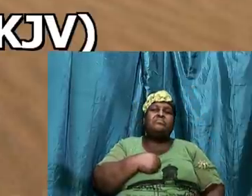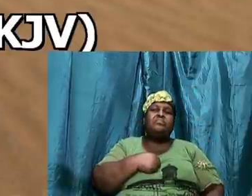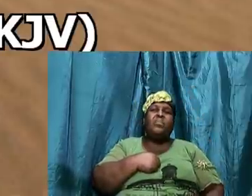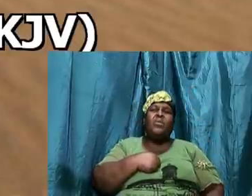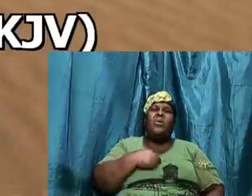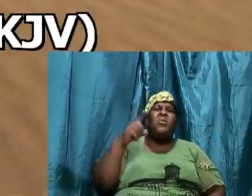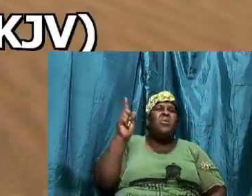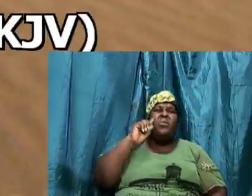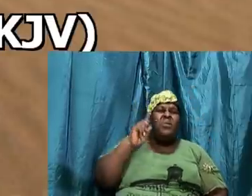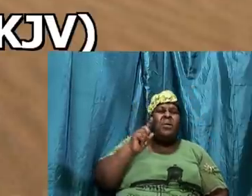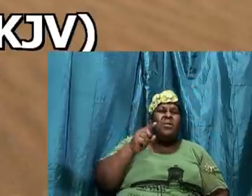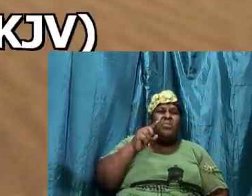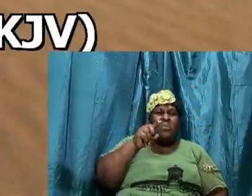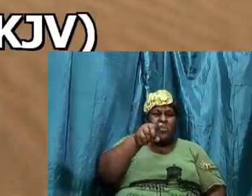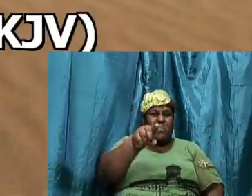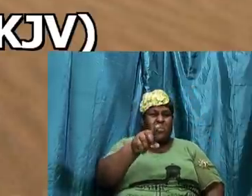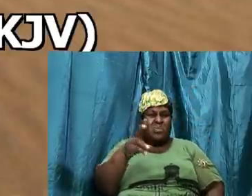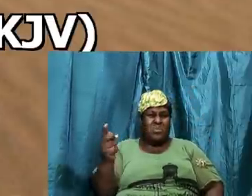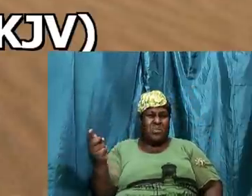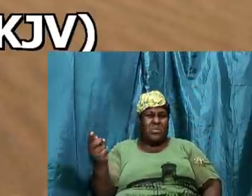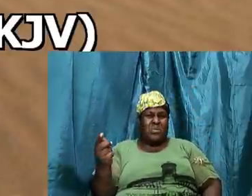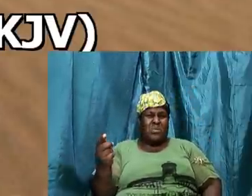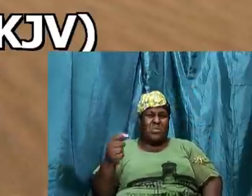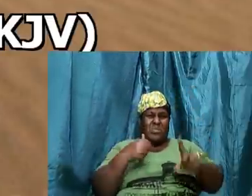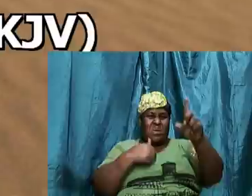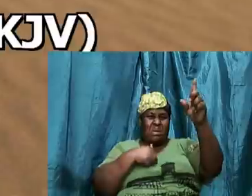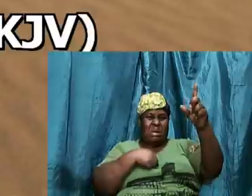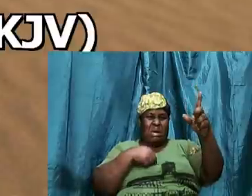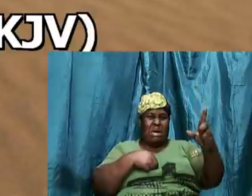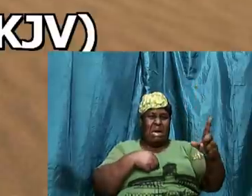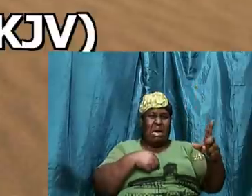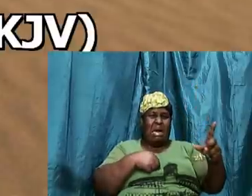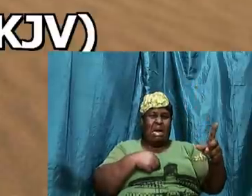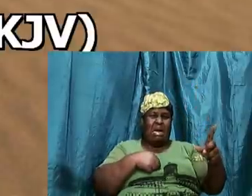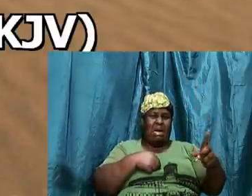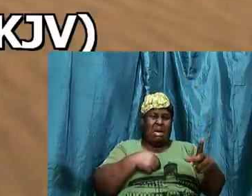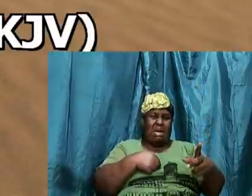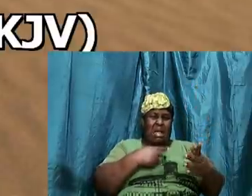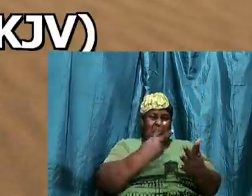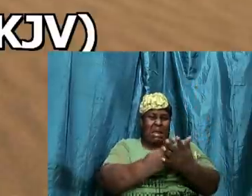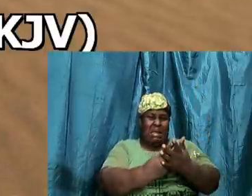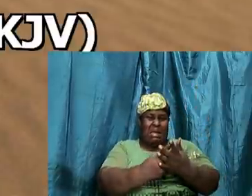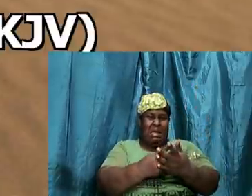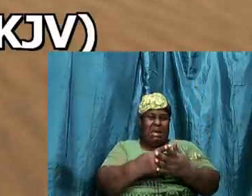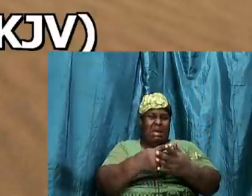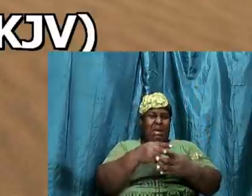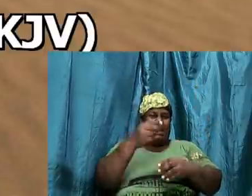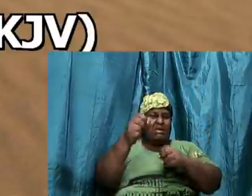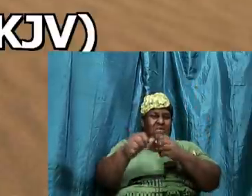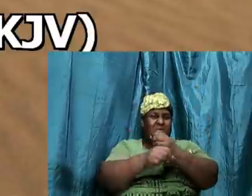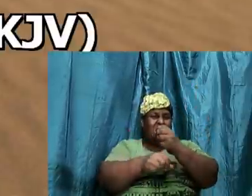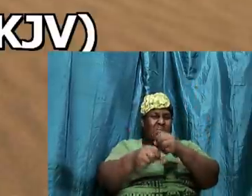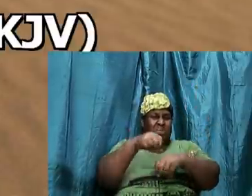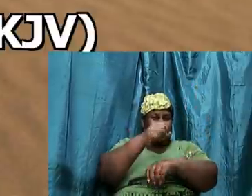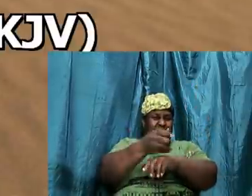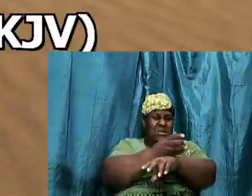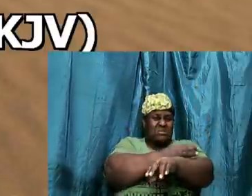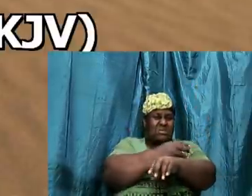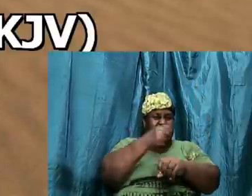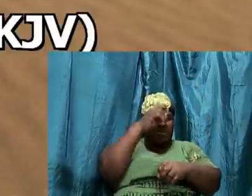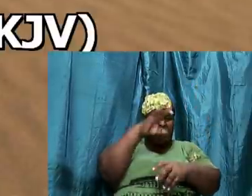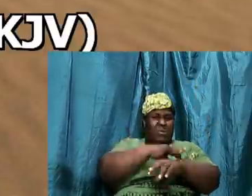Where was thou when I laid the foundation of the earth? Declare, if thou